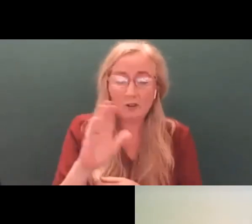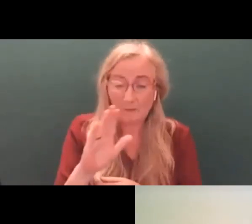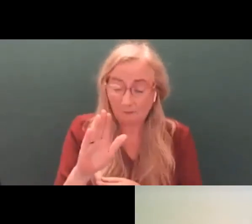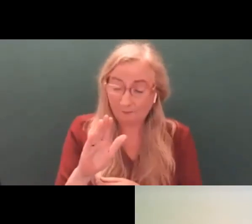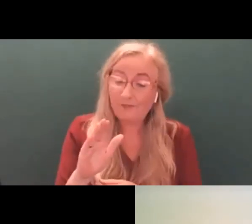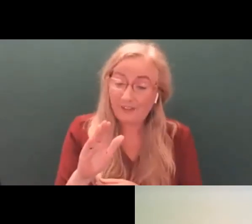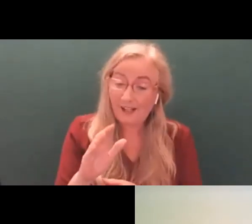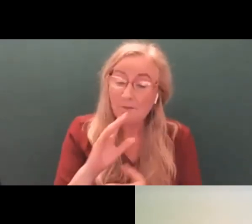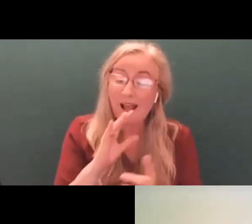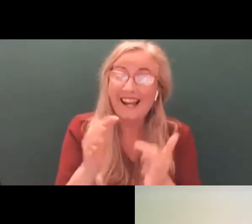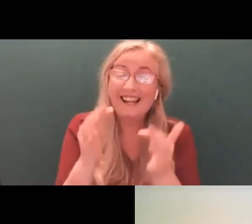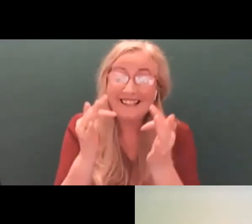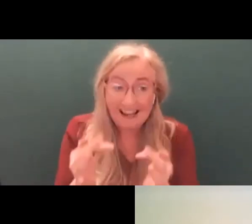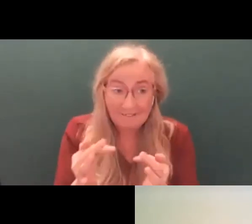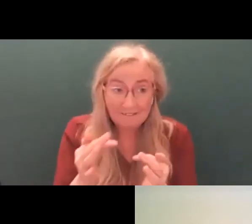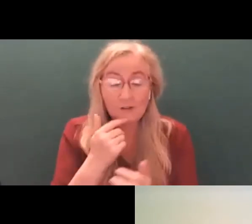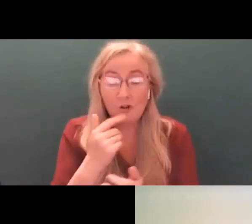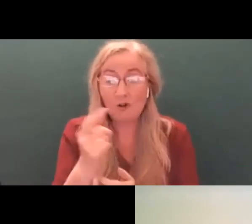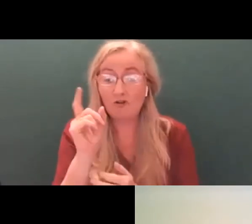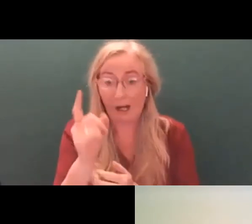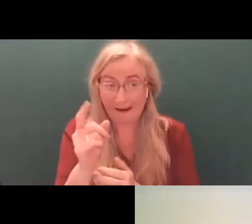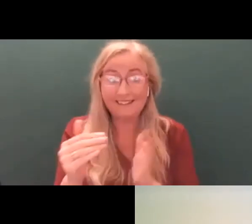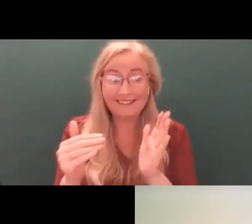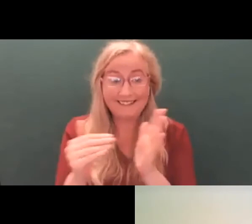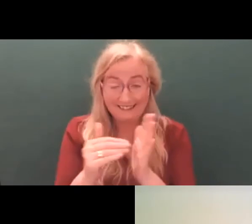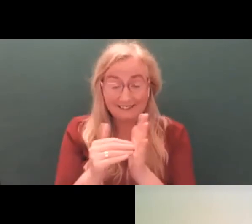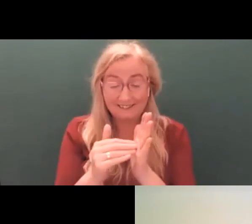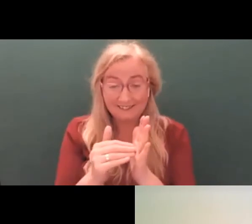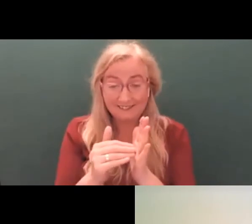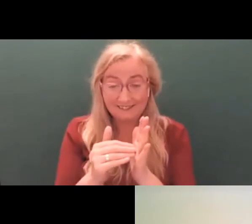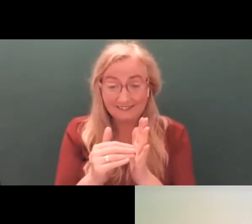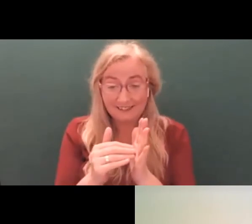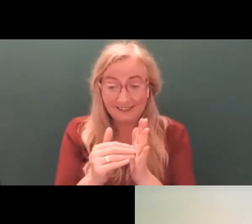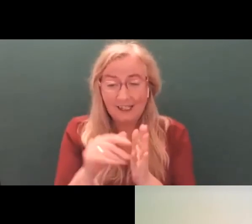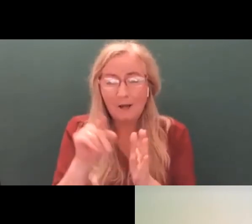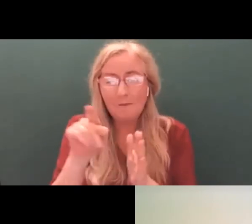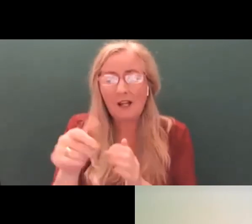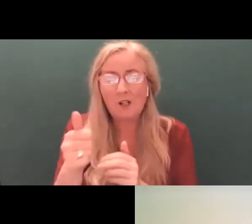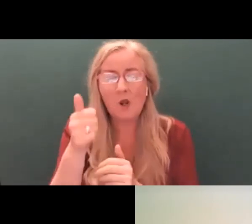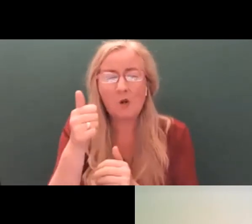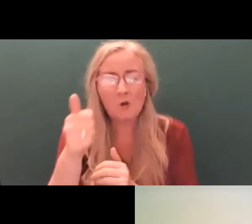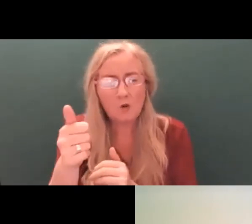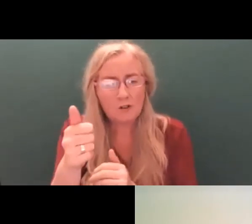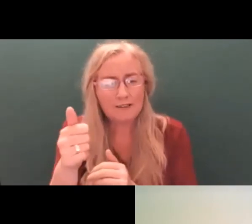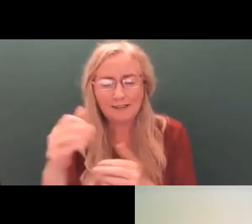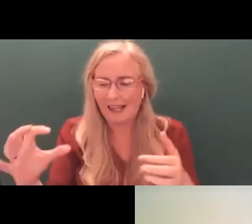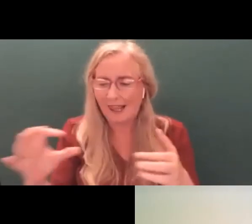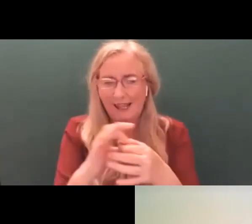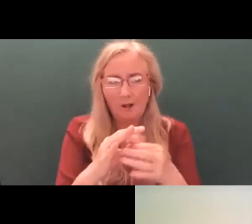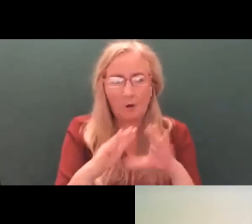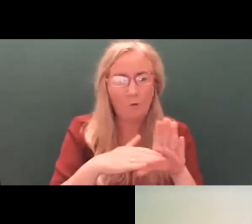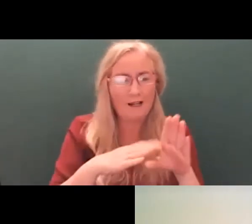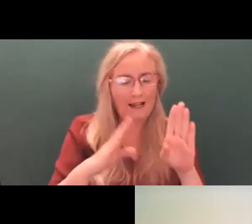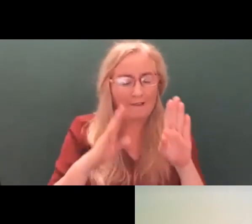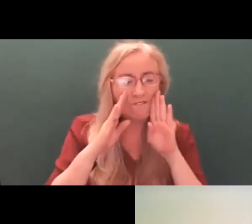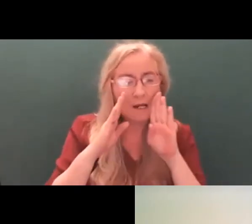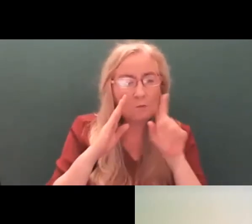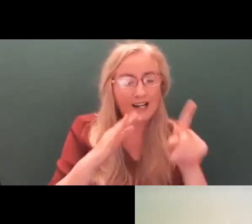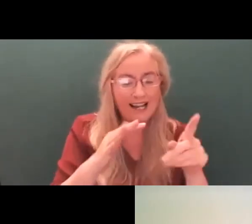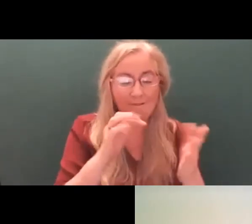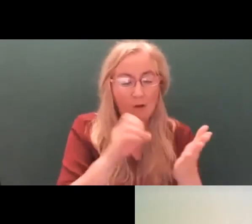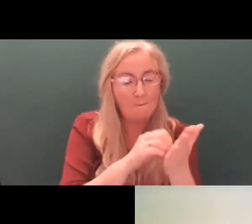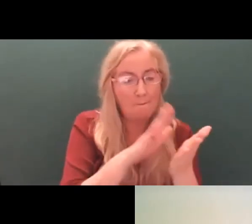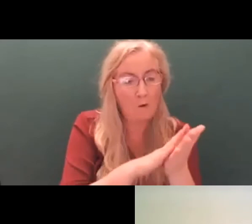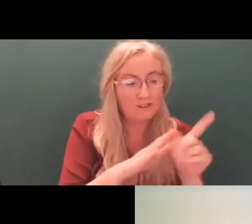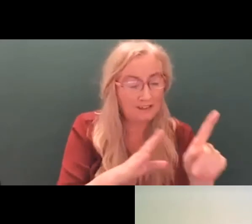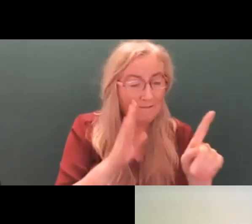certainly would recommend that, yeah. And I think that actually is a very good complement to the Facebook posts in particular. It